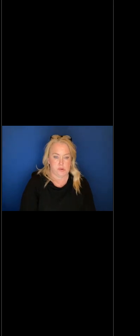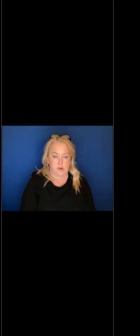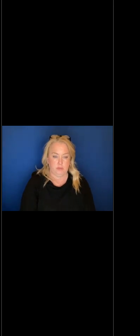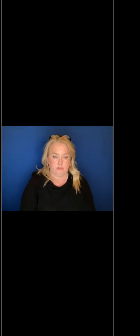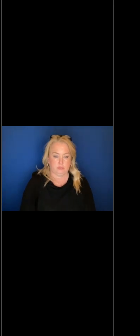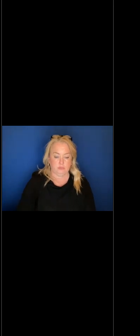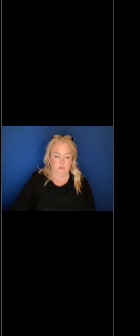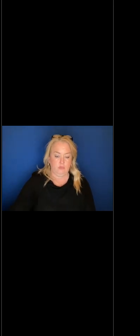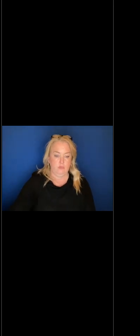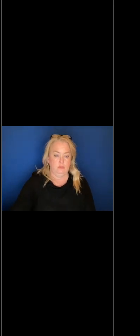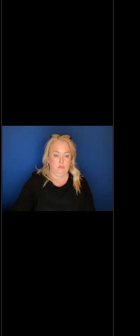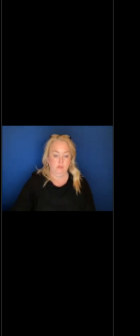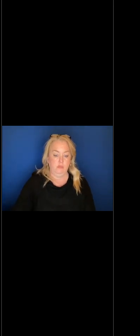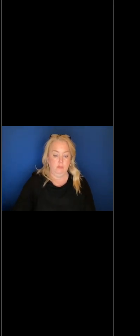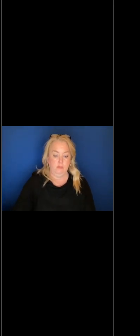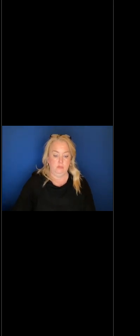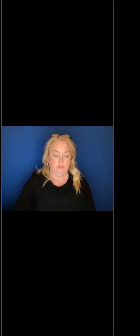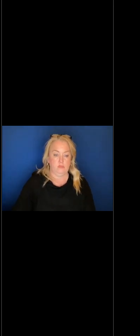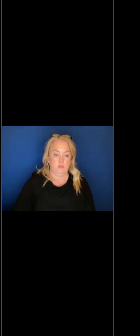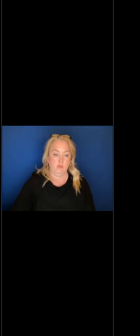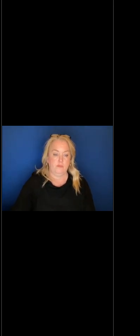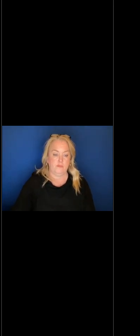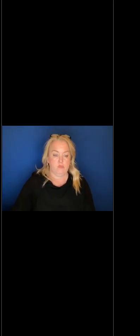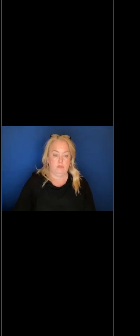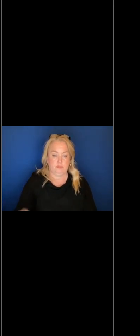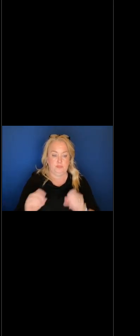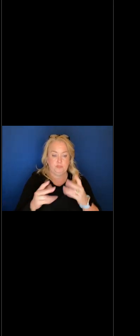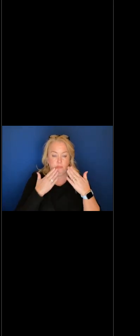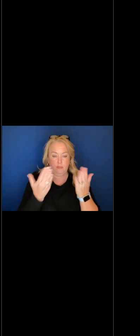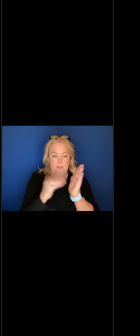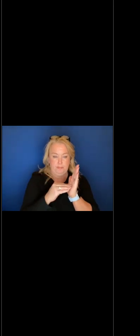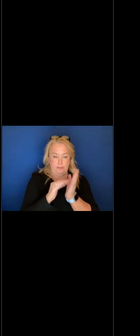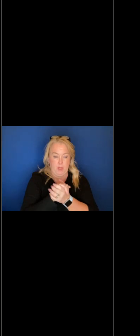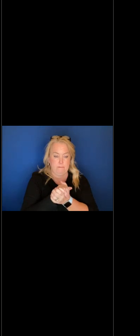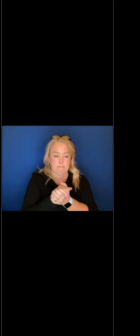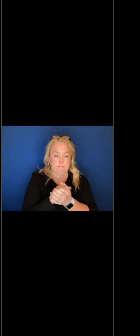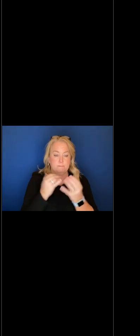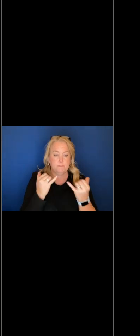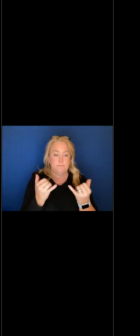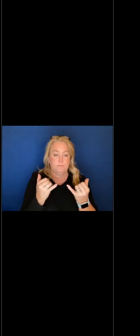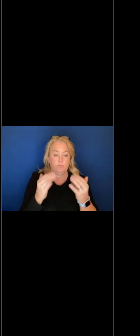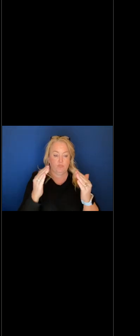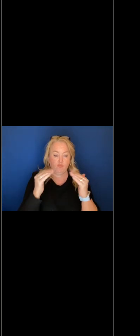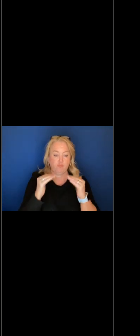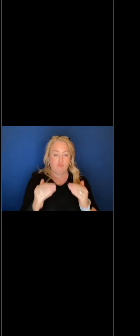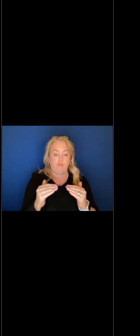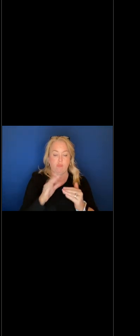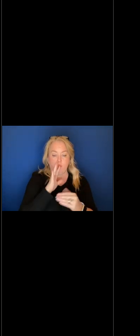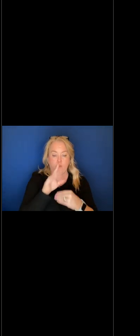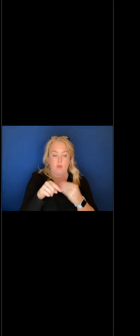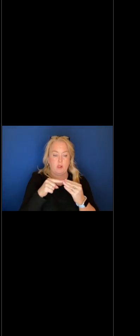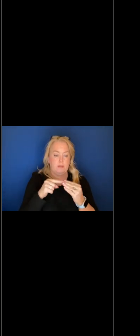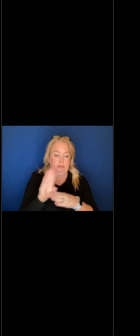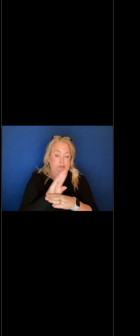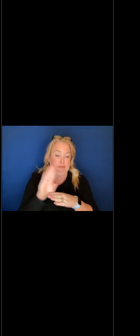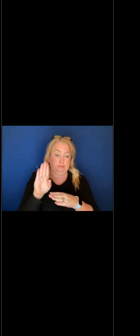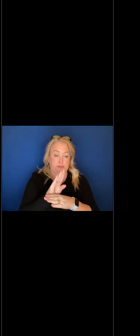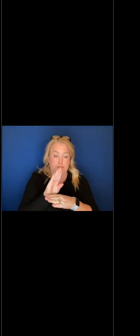and let Crystal take back over. Thanks again, Joe. Now we're going to move on to talk about commercial